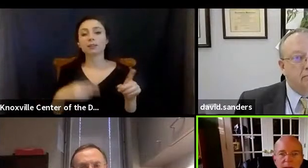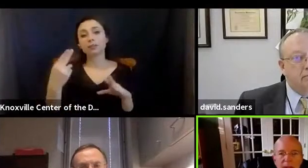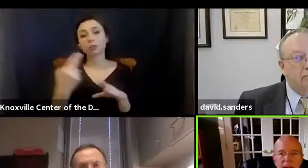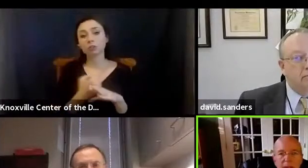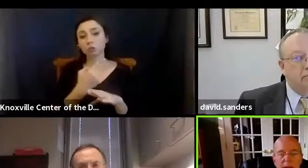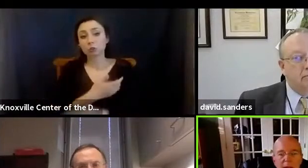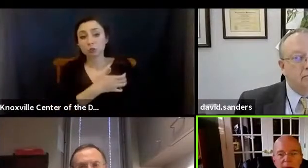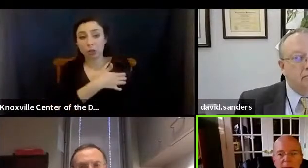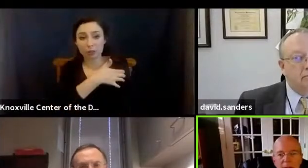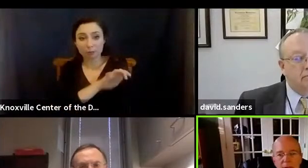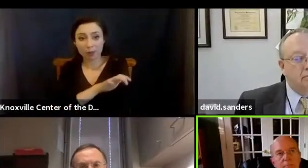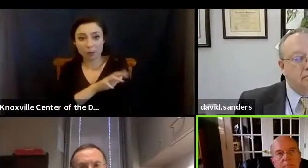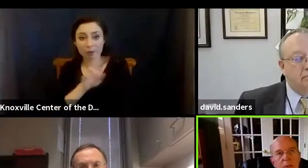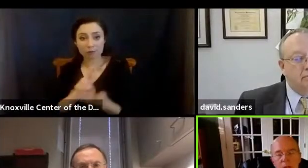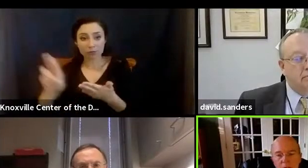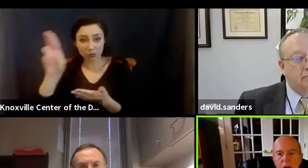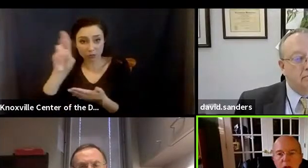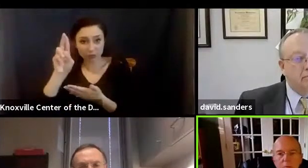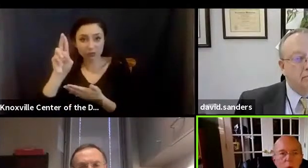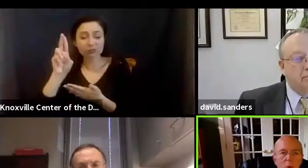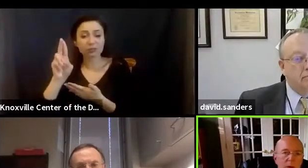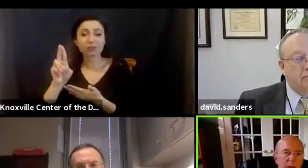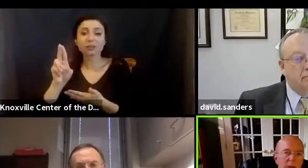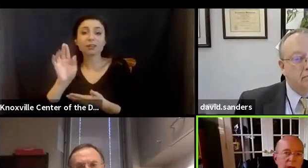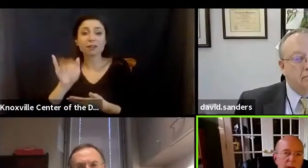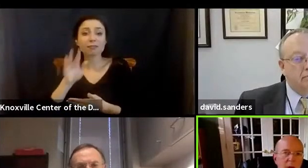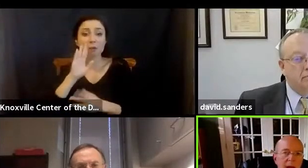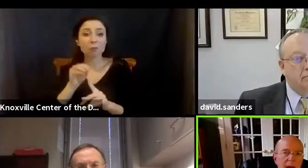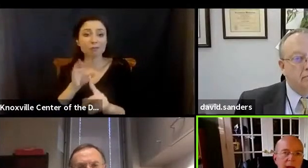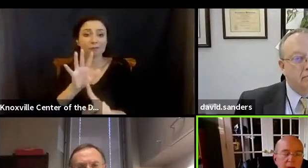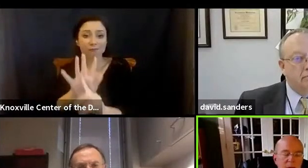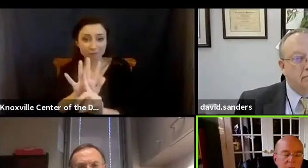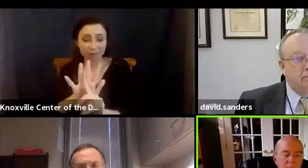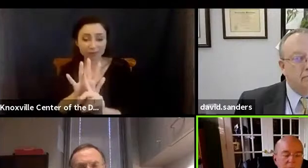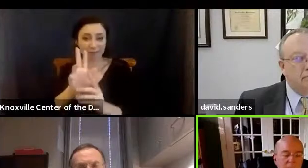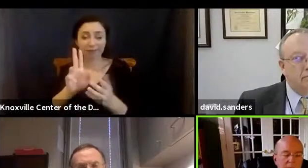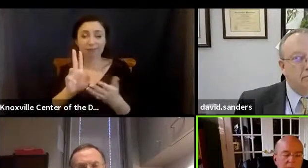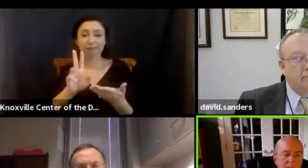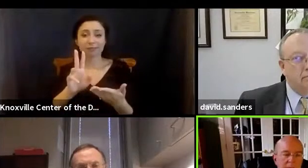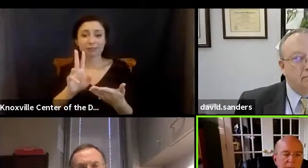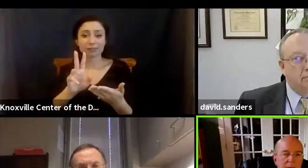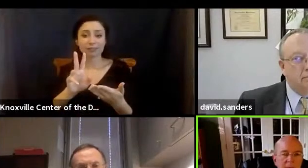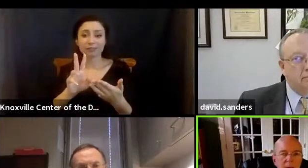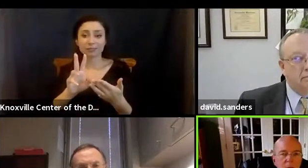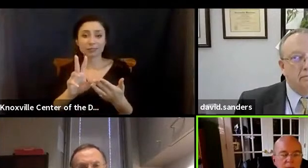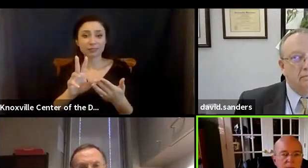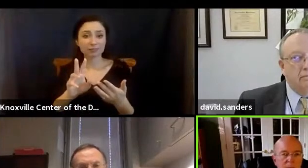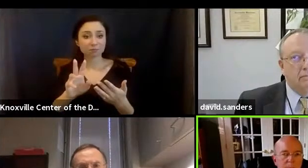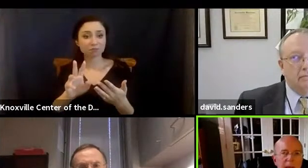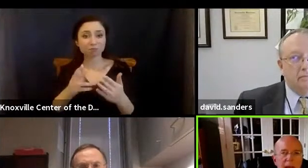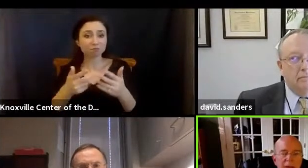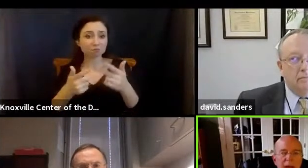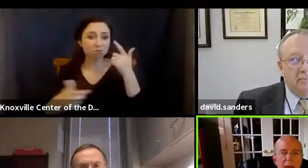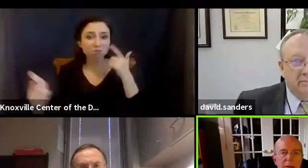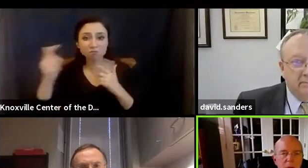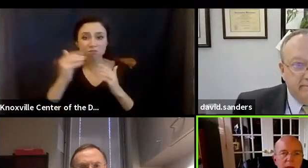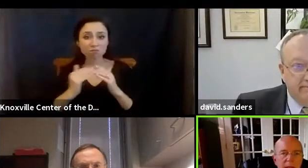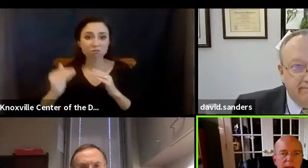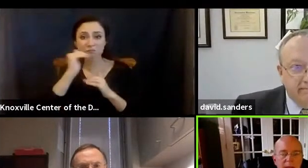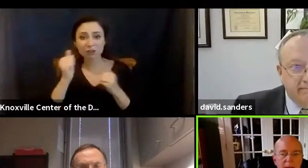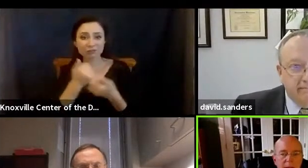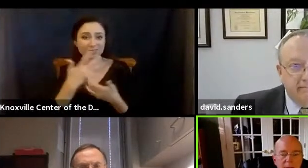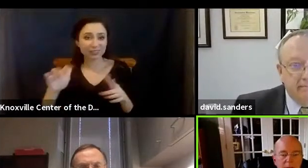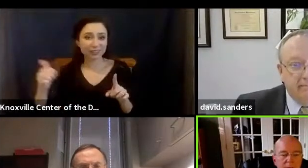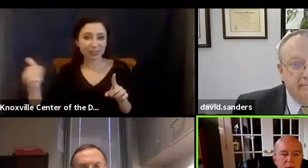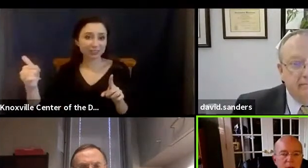probably affect this concern more than anything right now. So I think what may have to happen is we